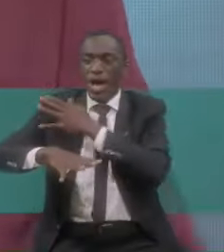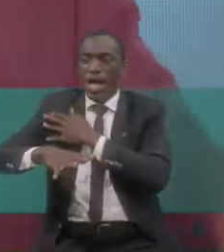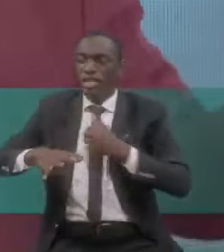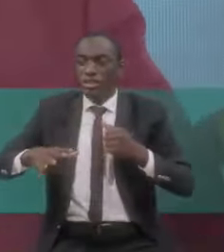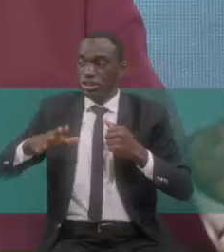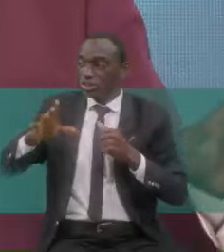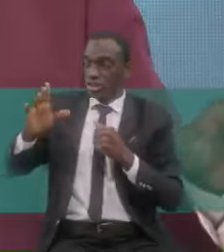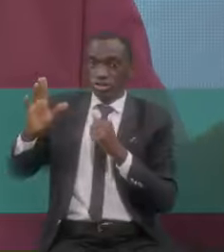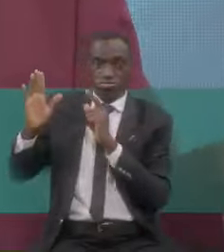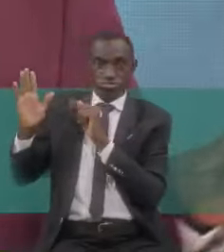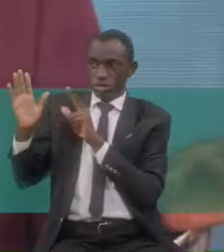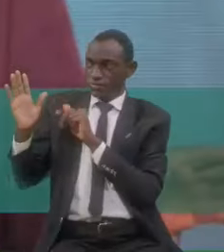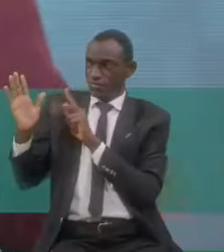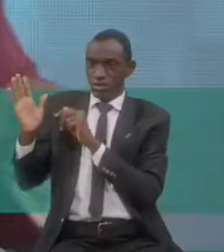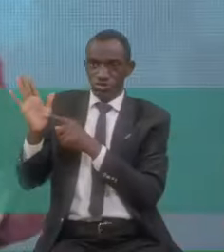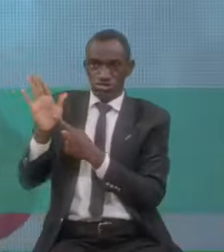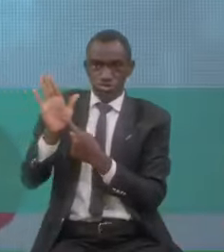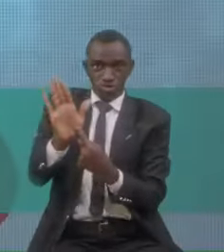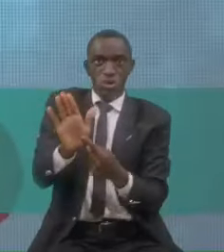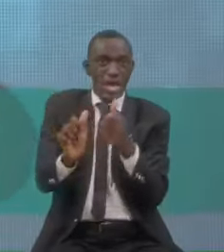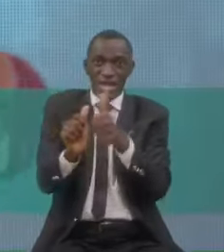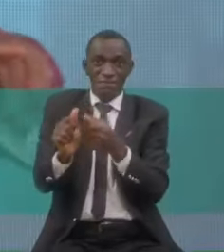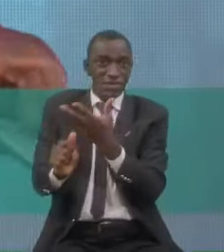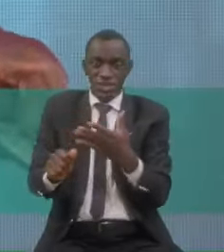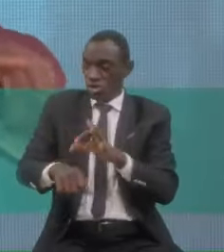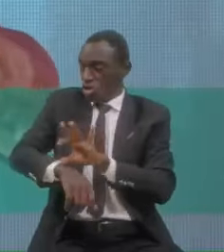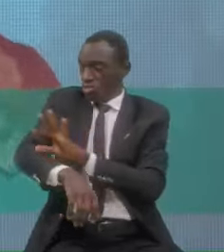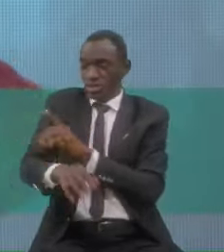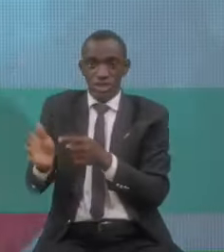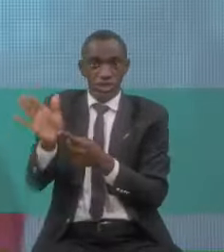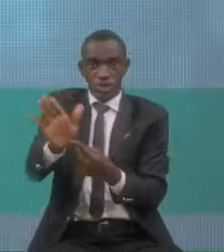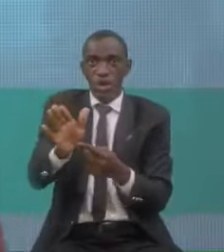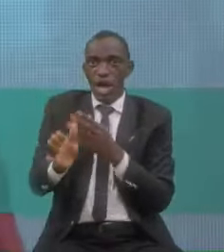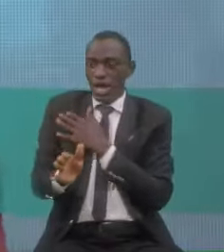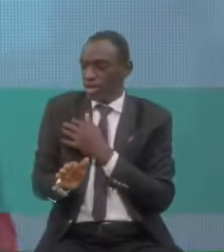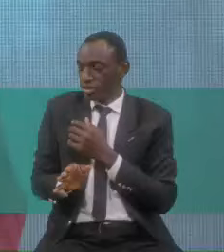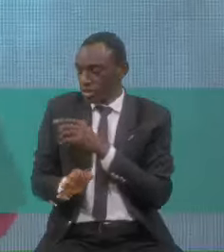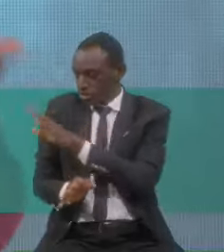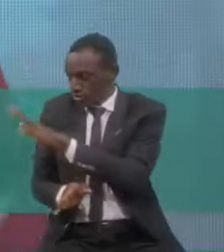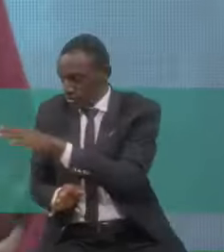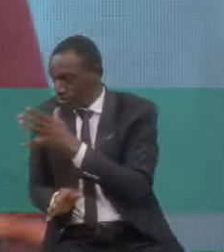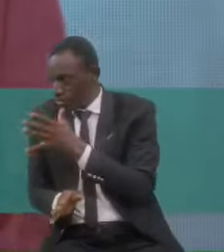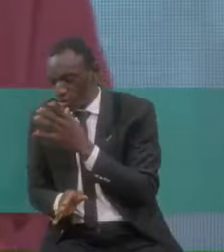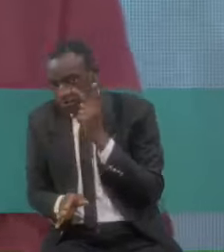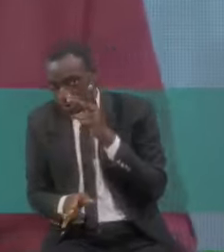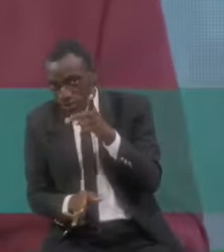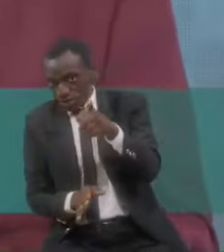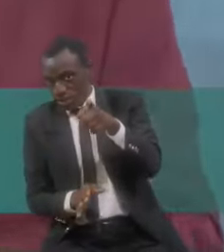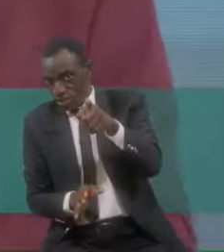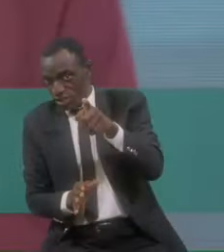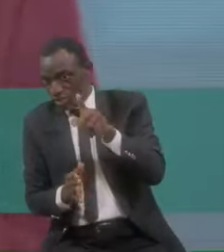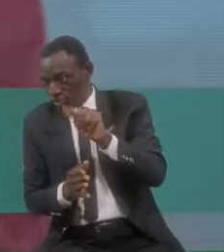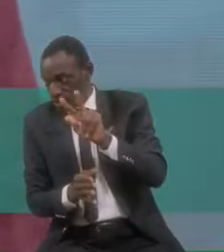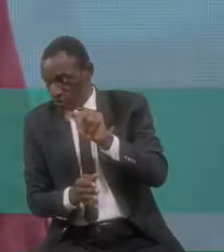the computer by your side, and you say, madam, look at that, look at that. It's the x-ray that